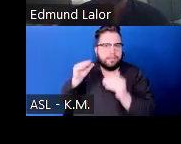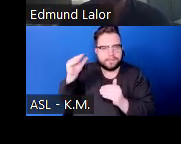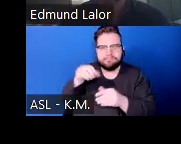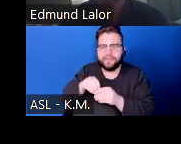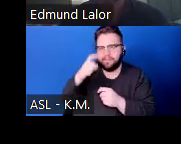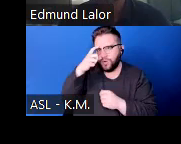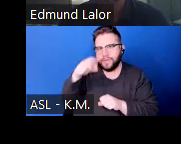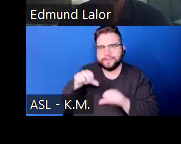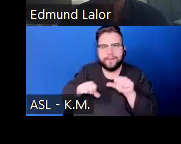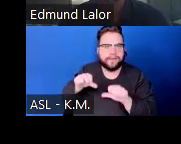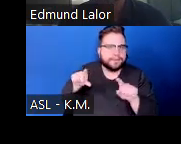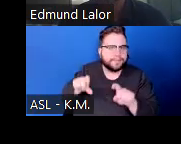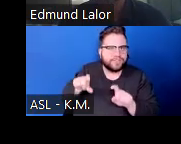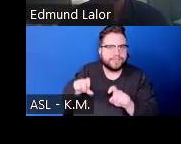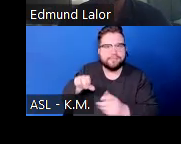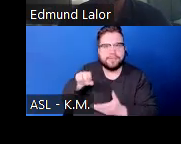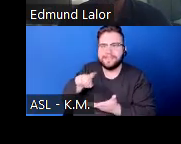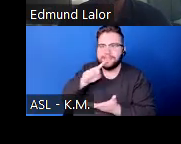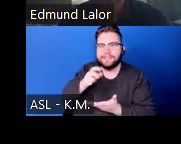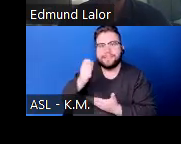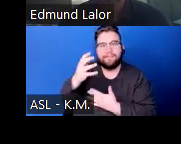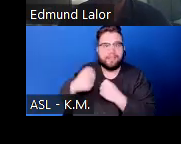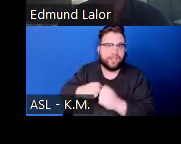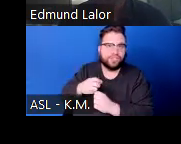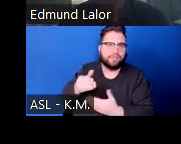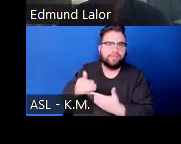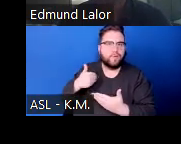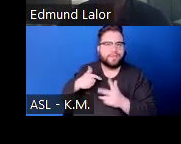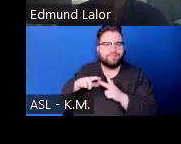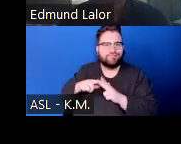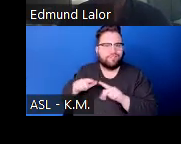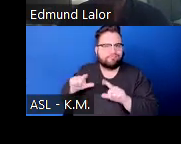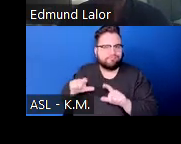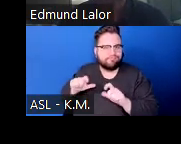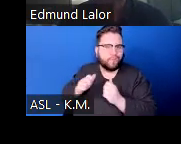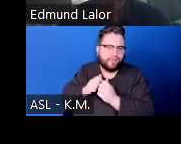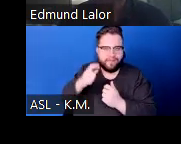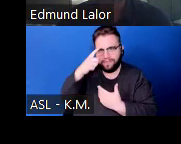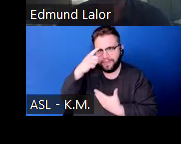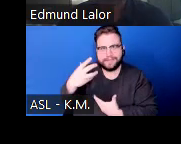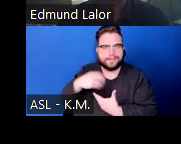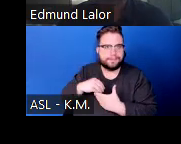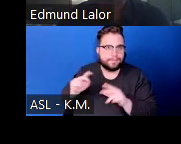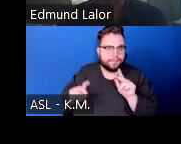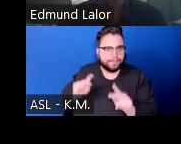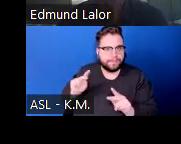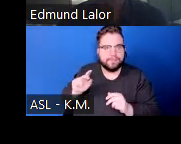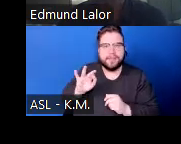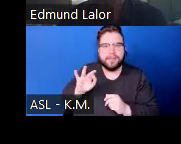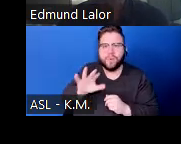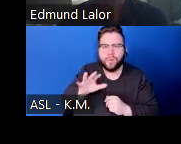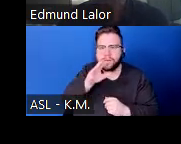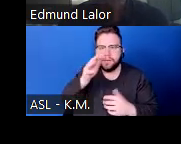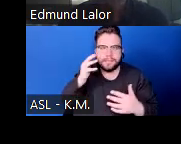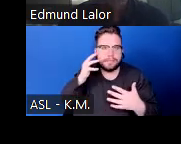years before we started working with autistic people. So I'm going to play an example of this degraded speech, and if your speakers are turned up, you'll hear